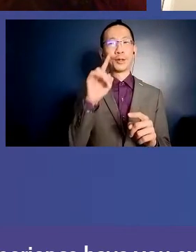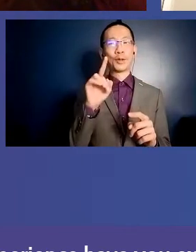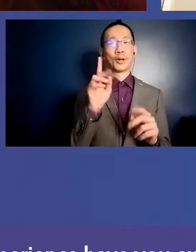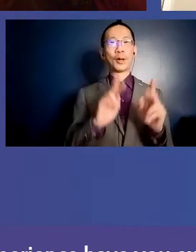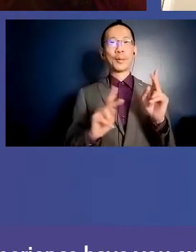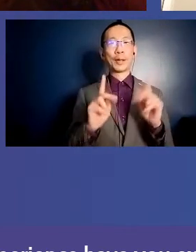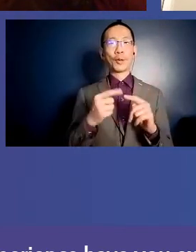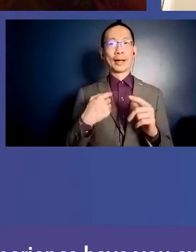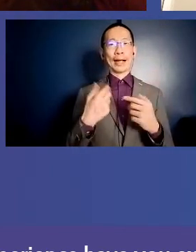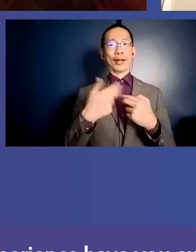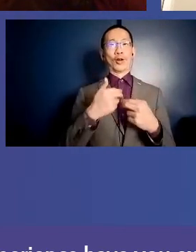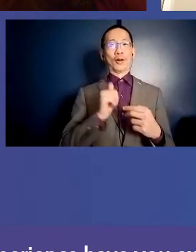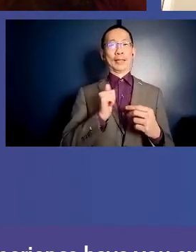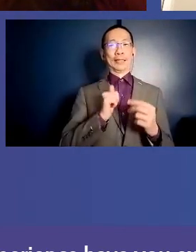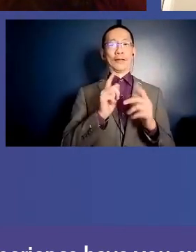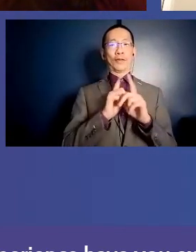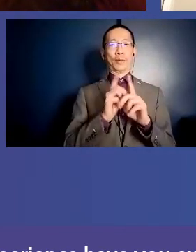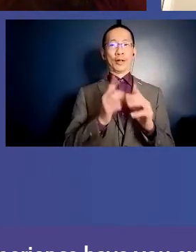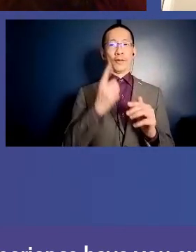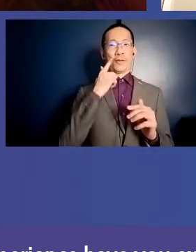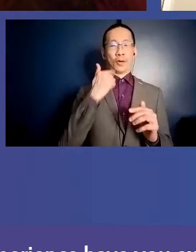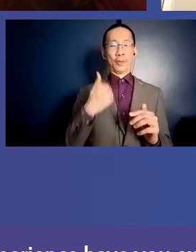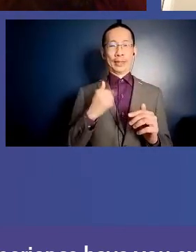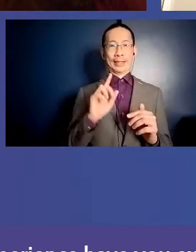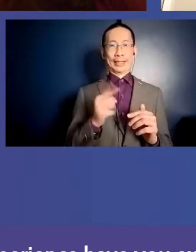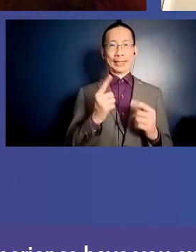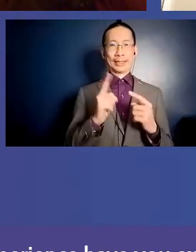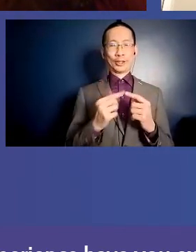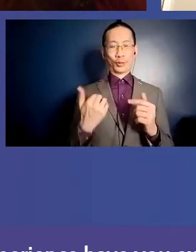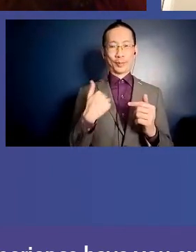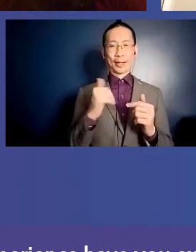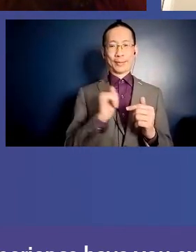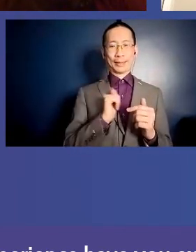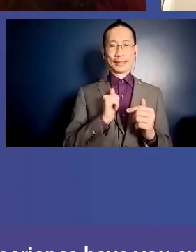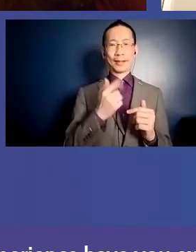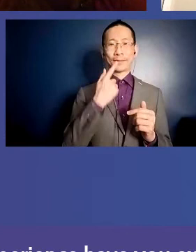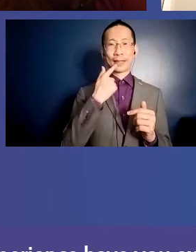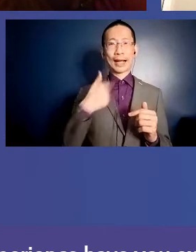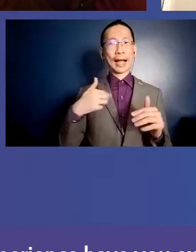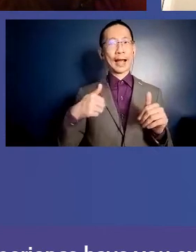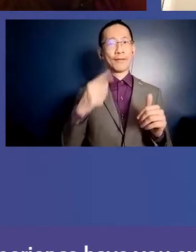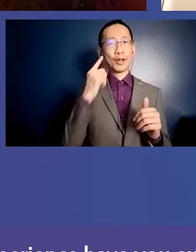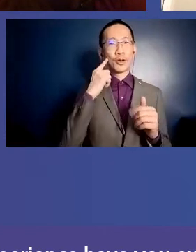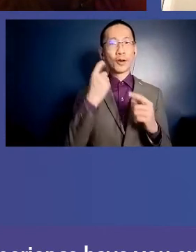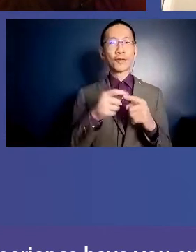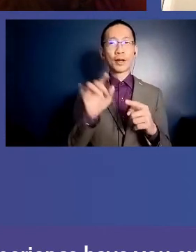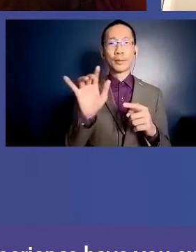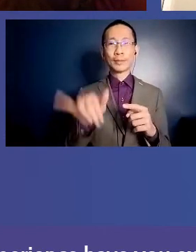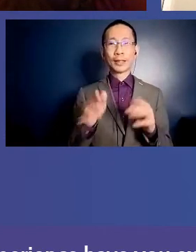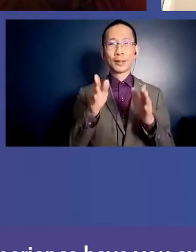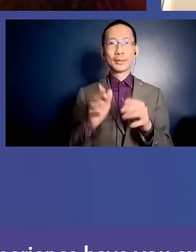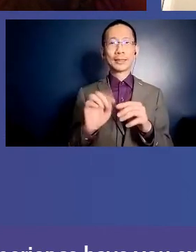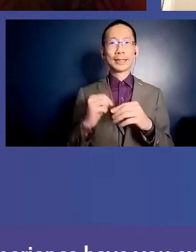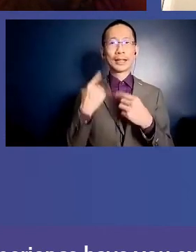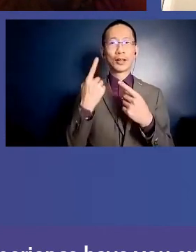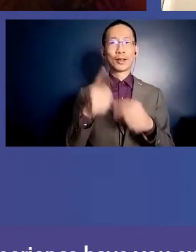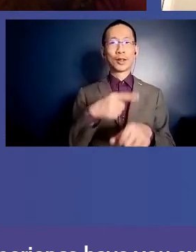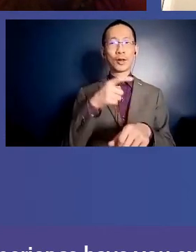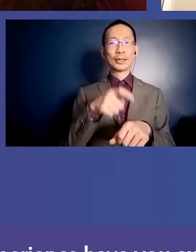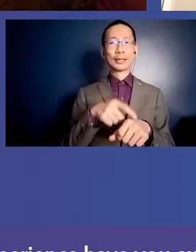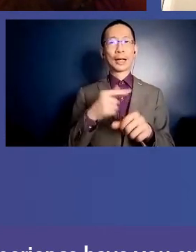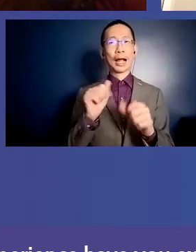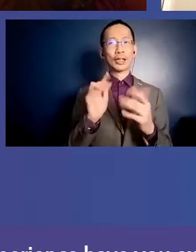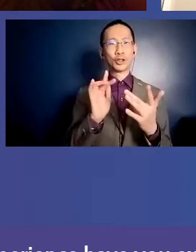when I call myself a mentor, just for me, just to remind myself, like, hey, I haven't heard from X in a long time, I should go reach out.